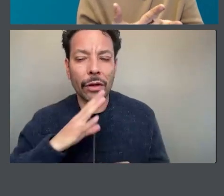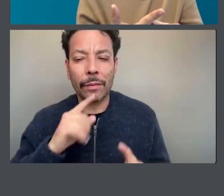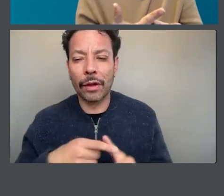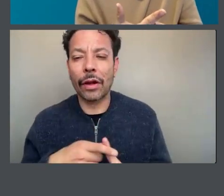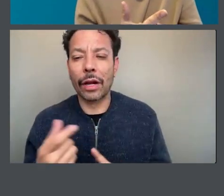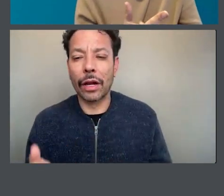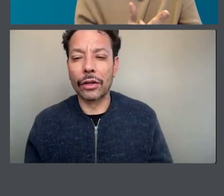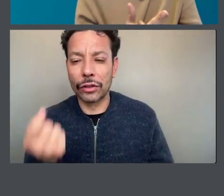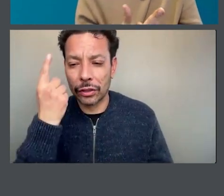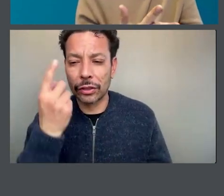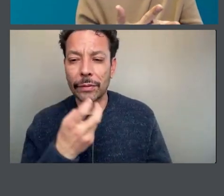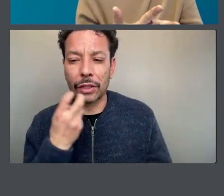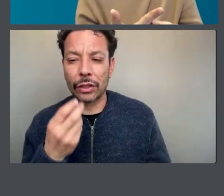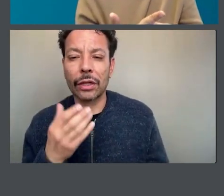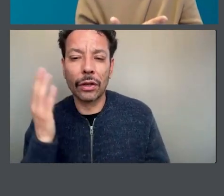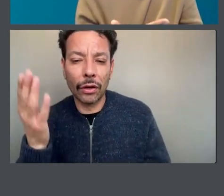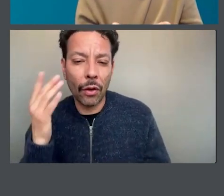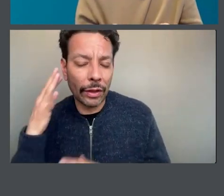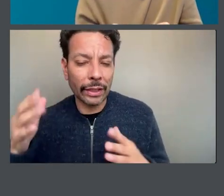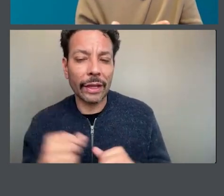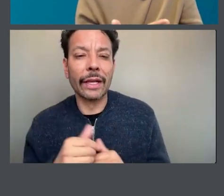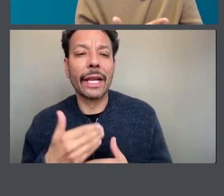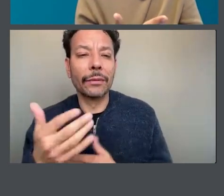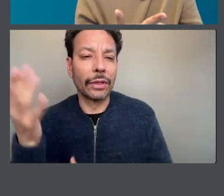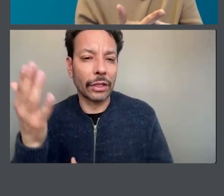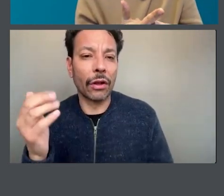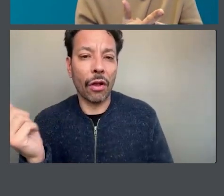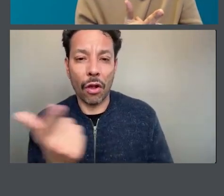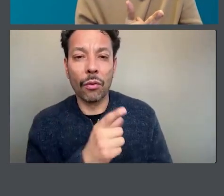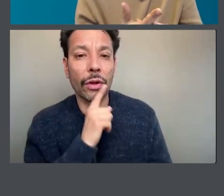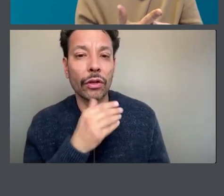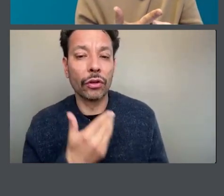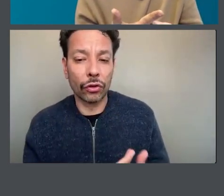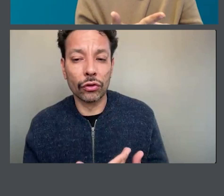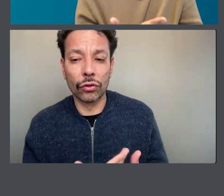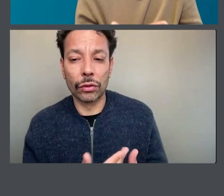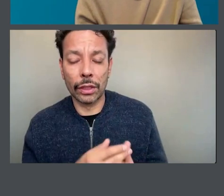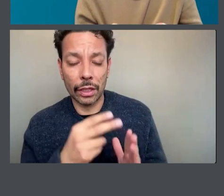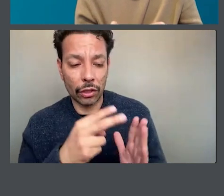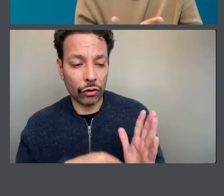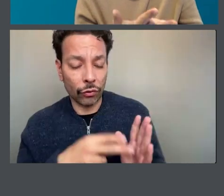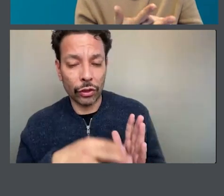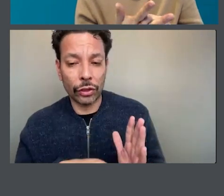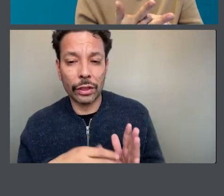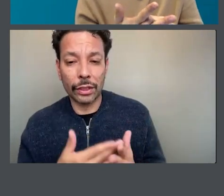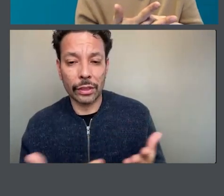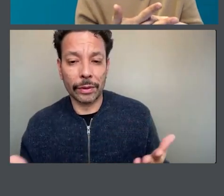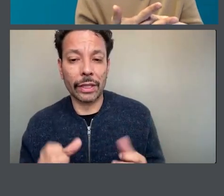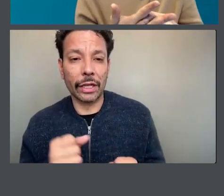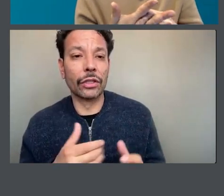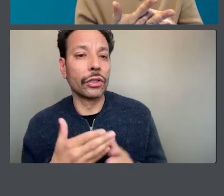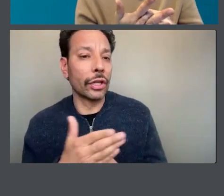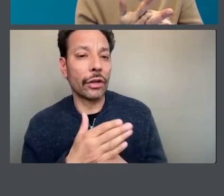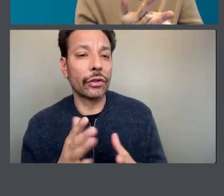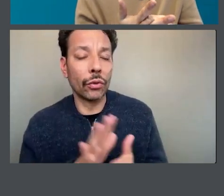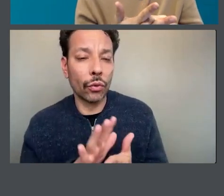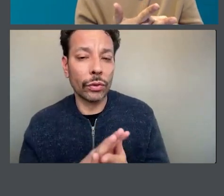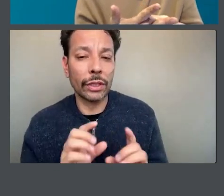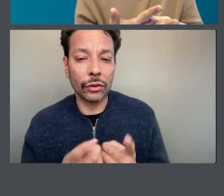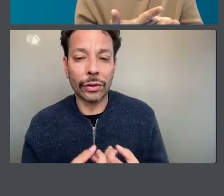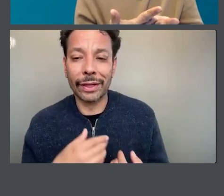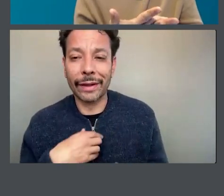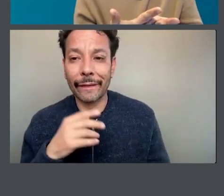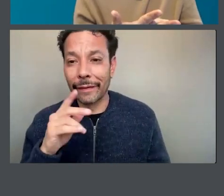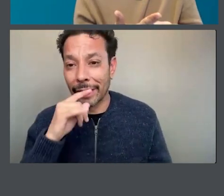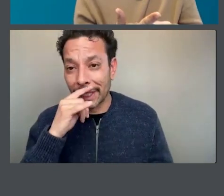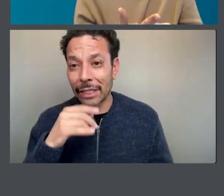and noise in the next presentation. But these are all really good literature pieces to share with school districts to show, hey, you know, kids are at